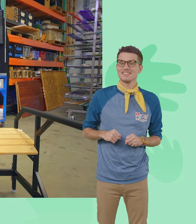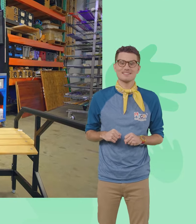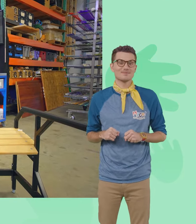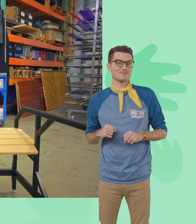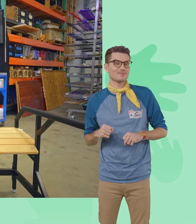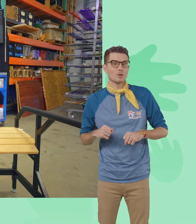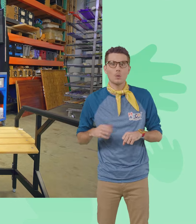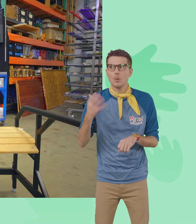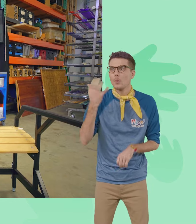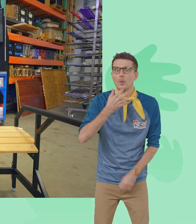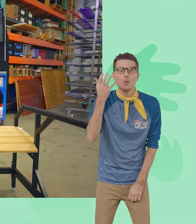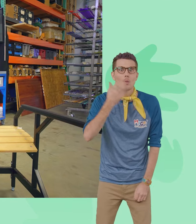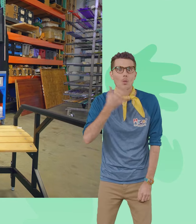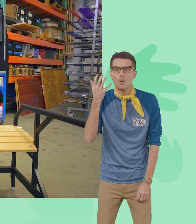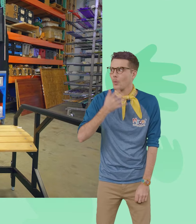Whoa!